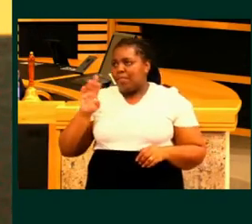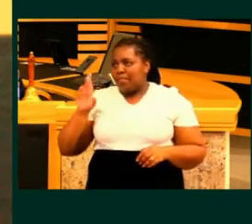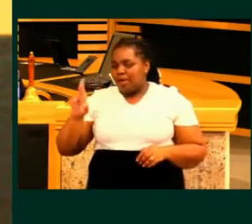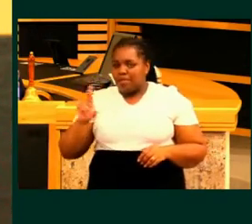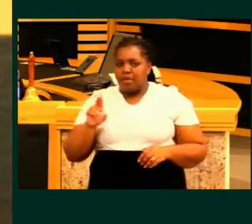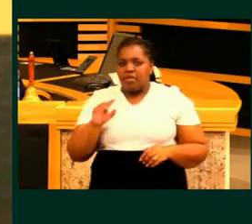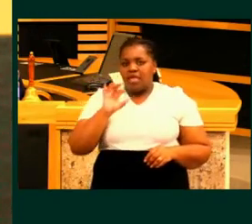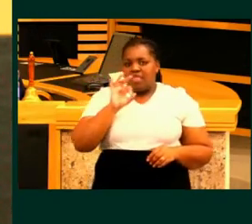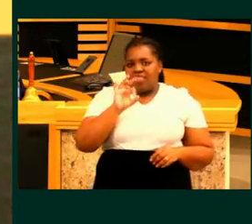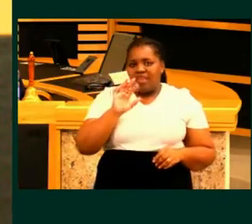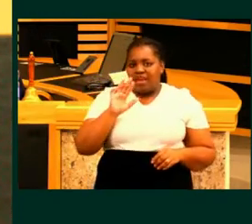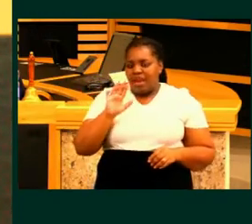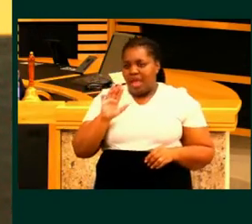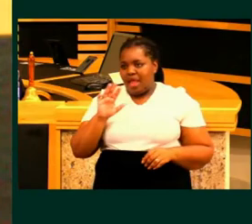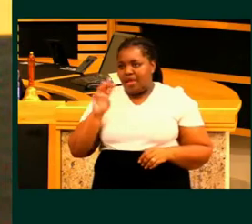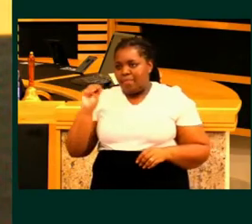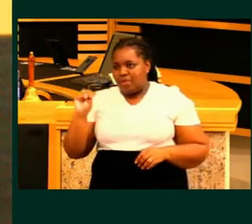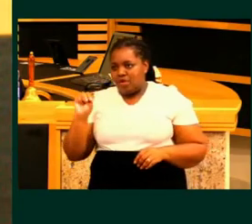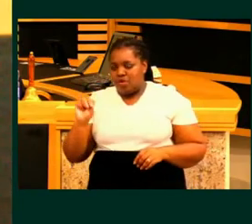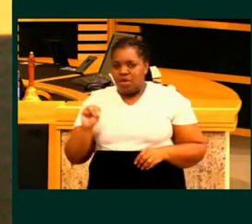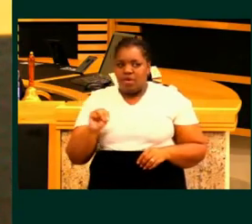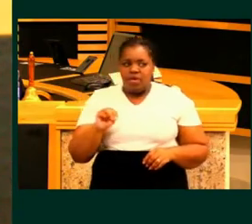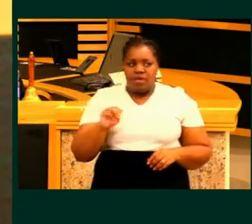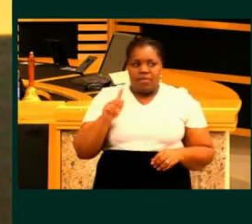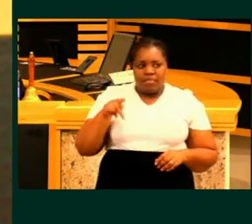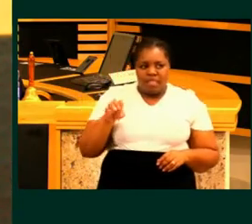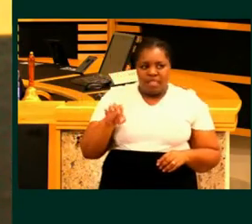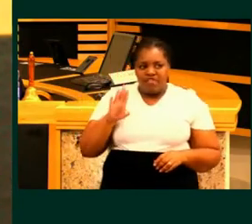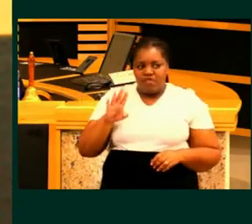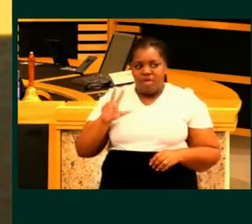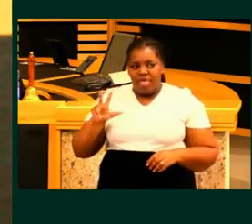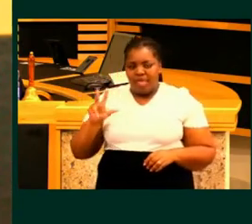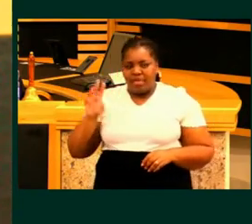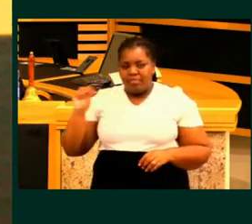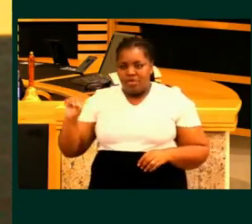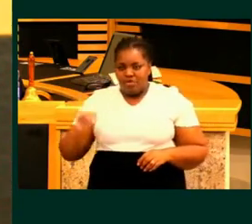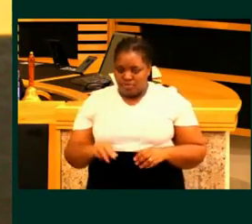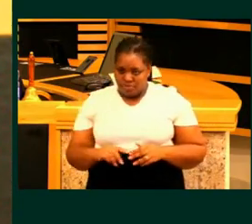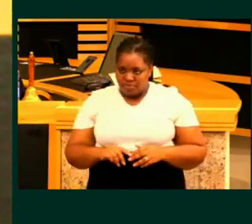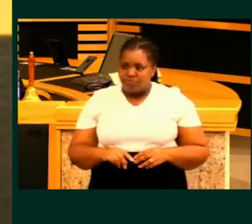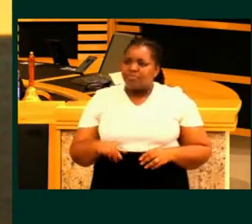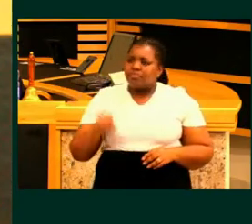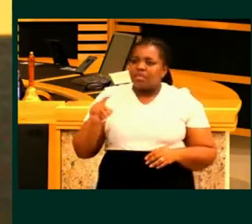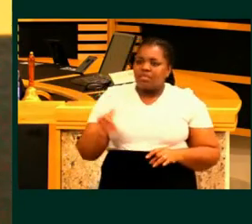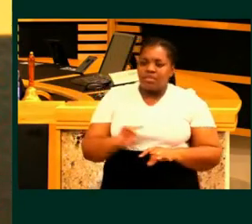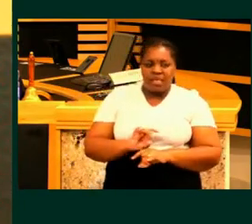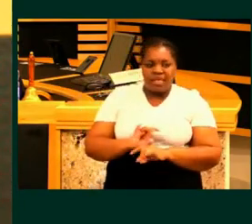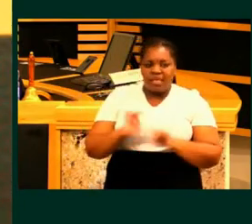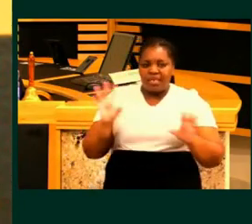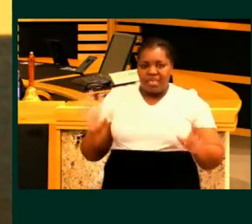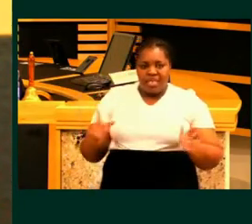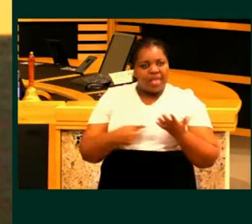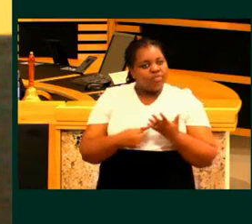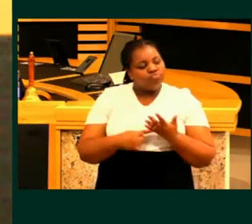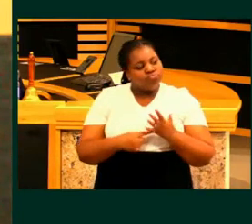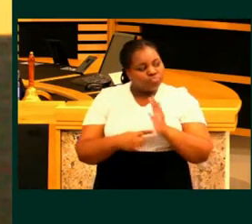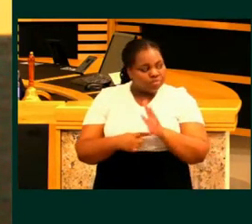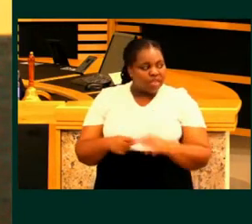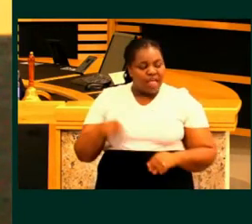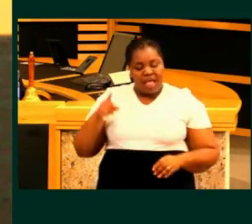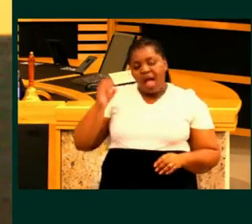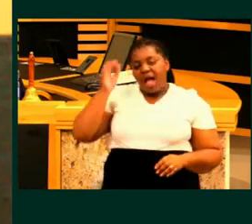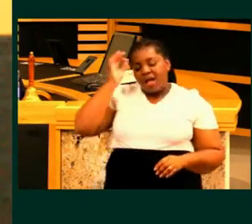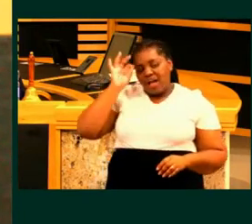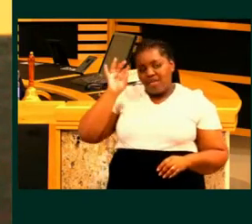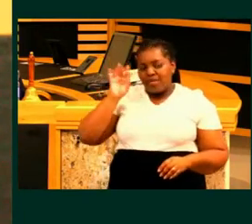937 million Nation Mandela 418 million this is a clear demonstration that government